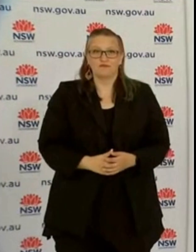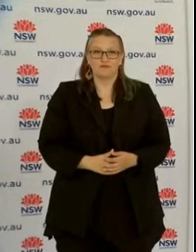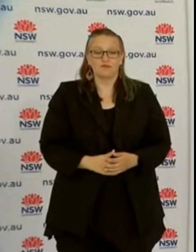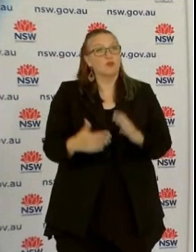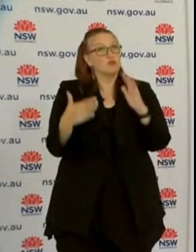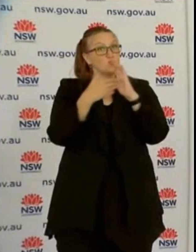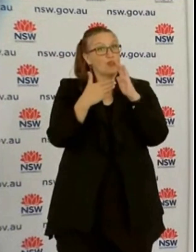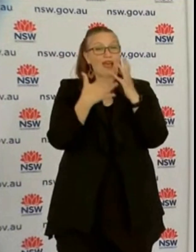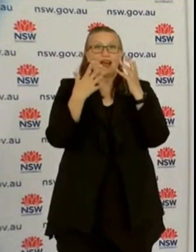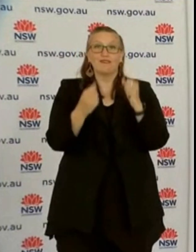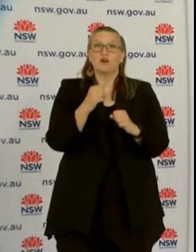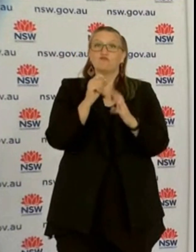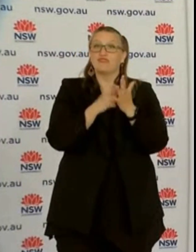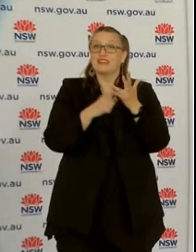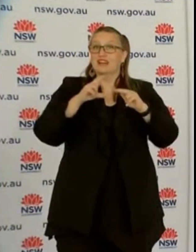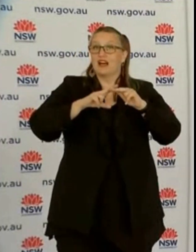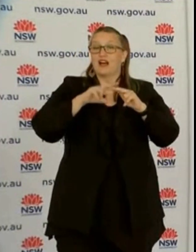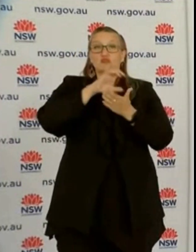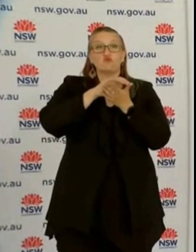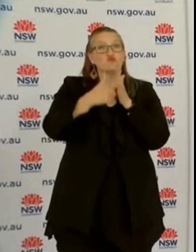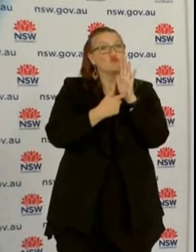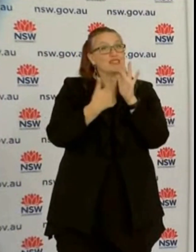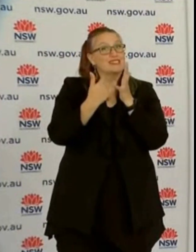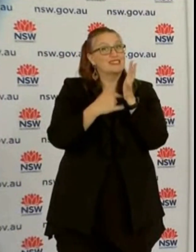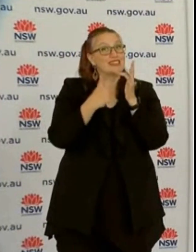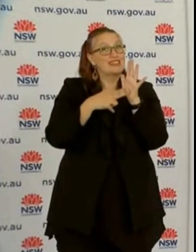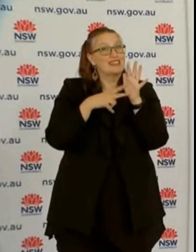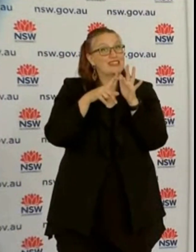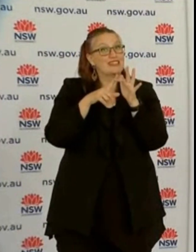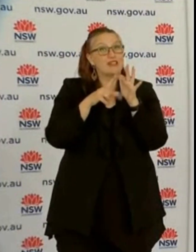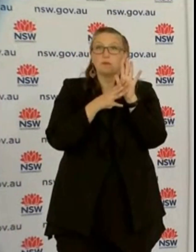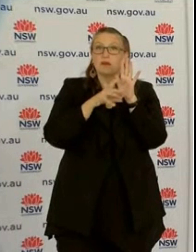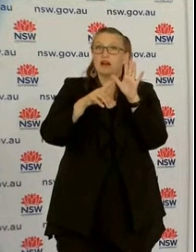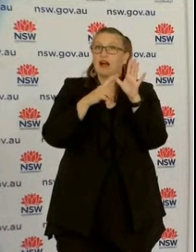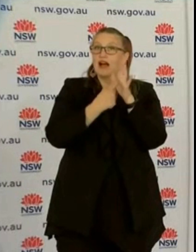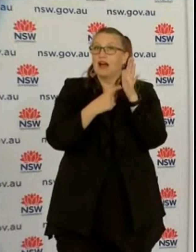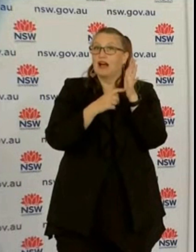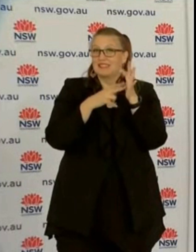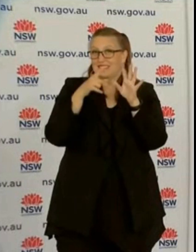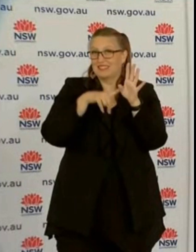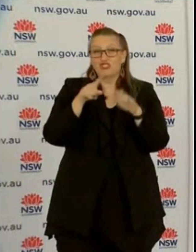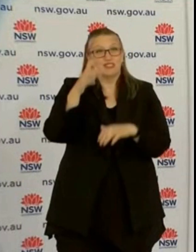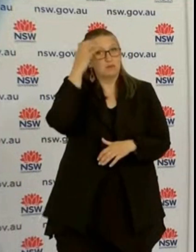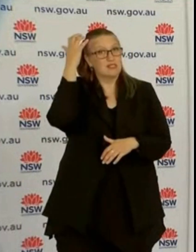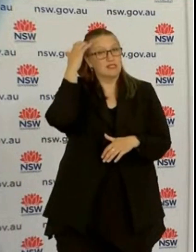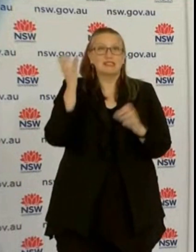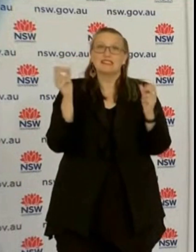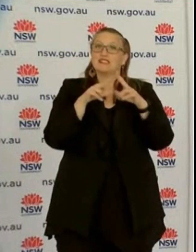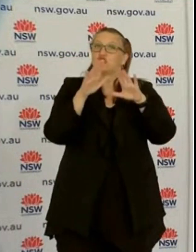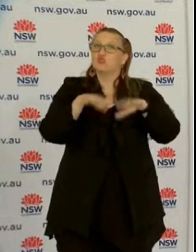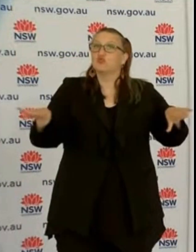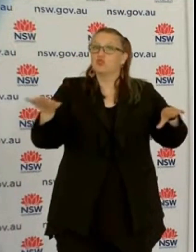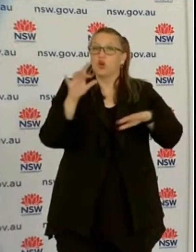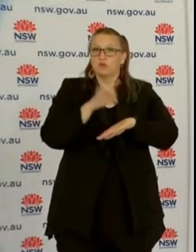us Professor Christine McCartney. She's a specialist at Sydney's Children's Hospital at Westmead, as well as a number of other important roles, and